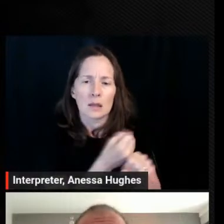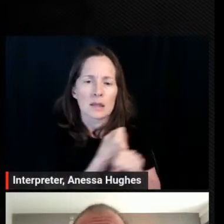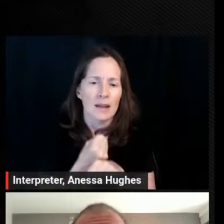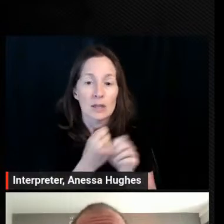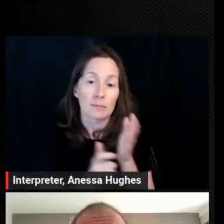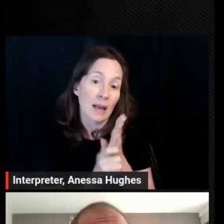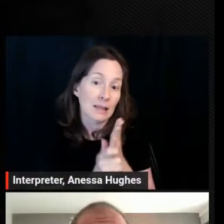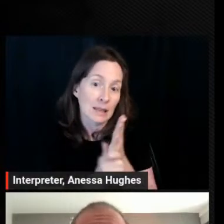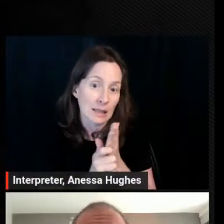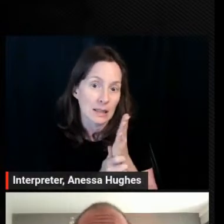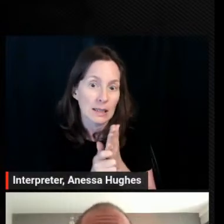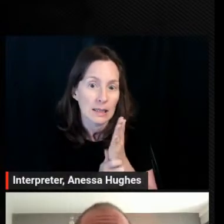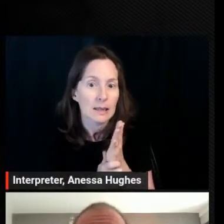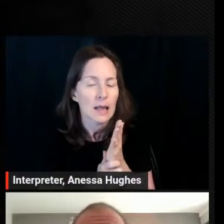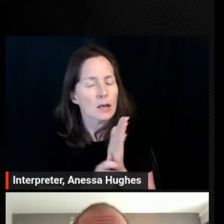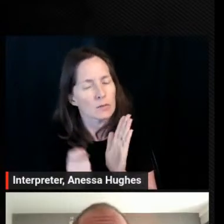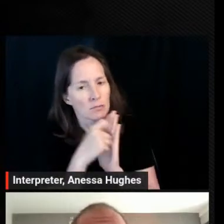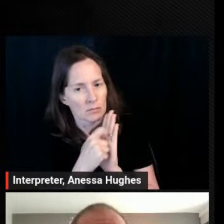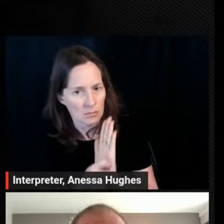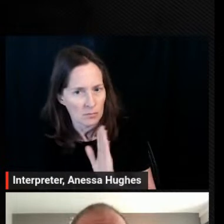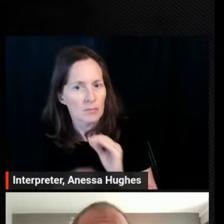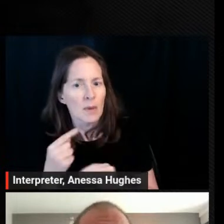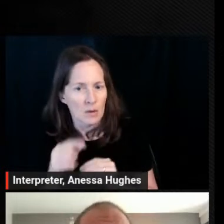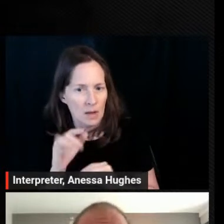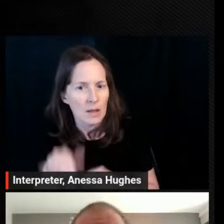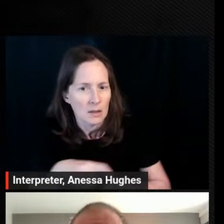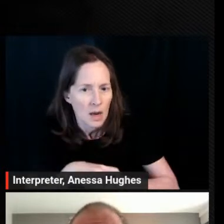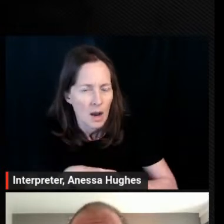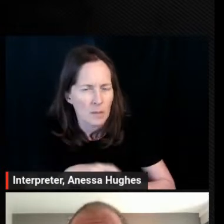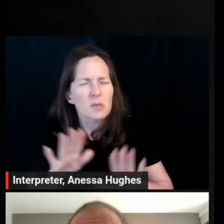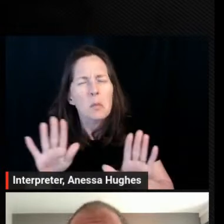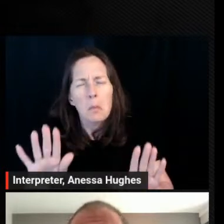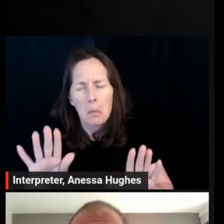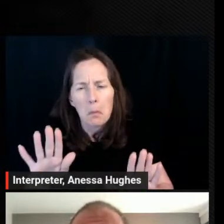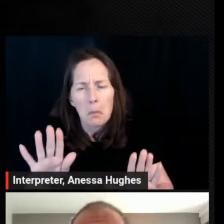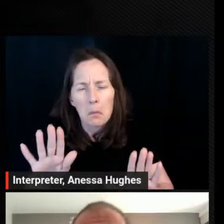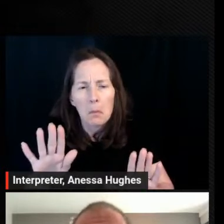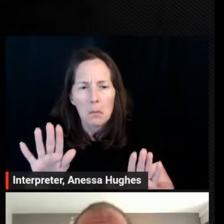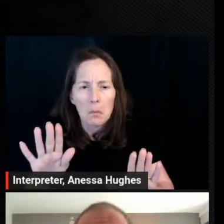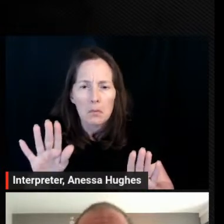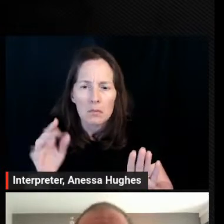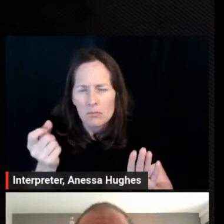clear, historians have known about these modest sources for some time.